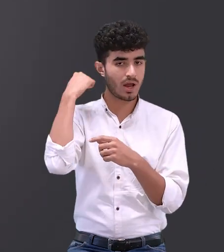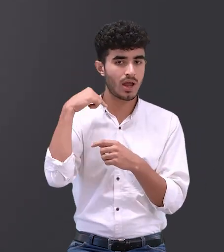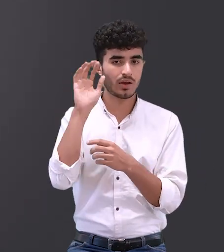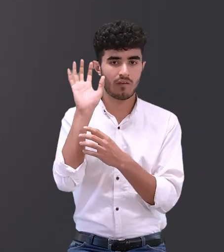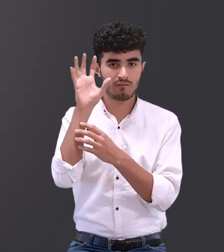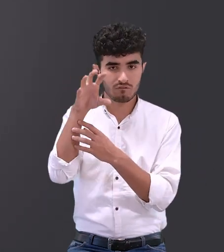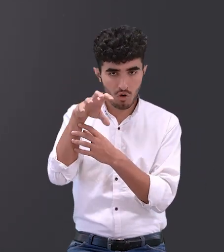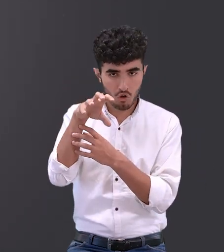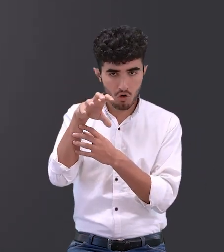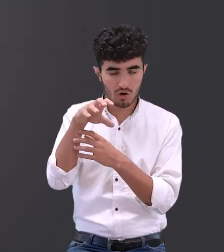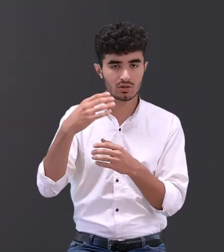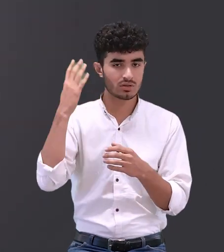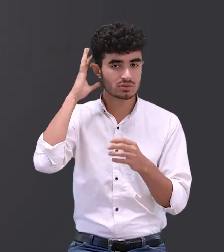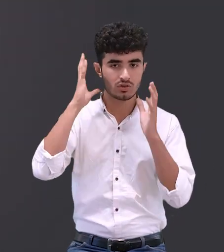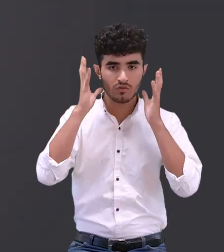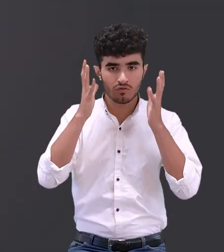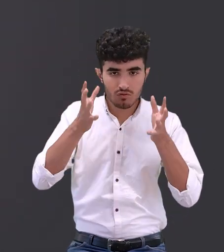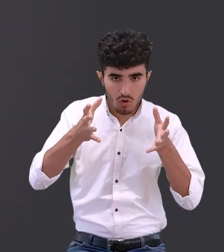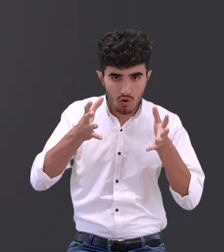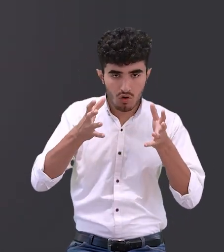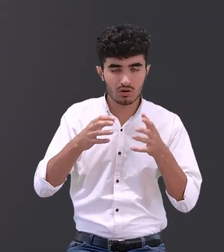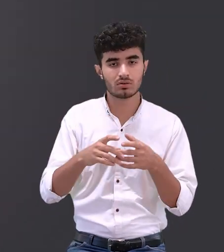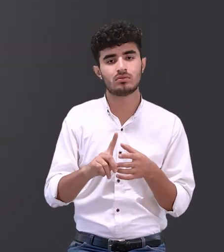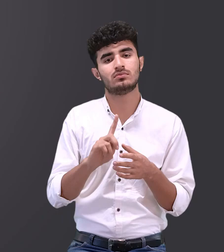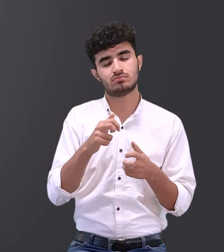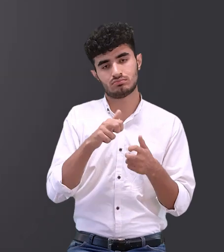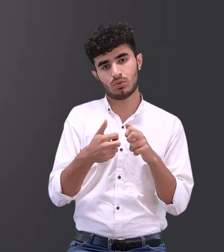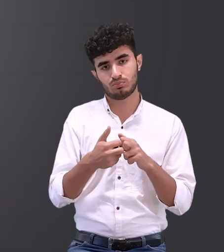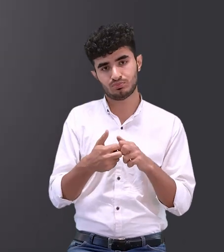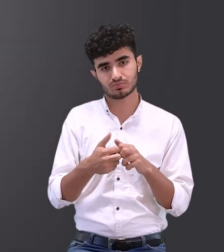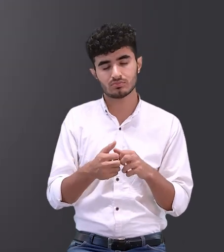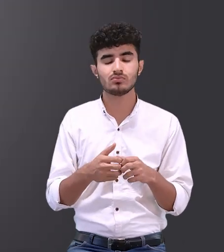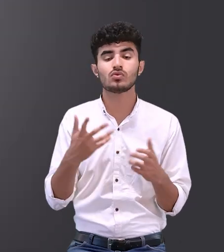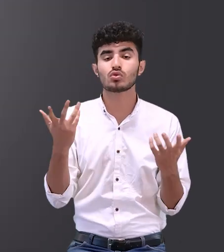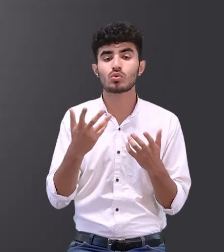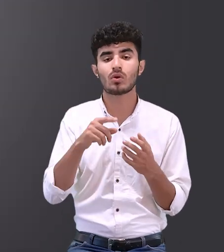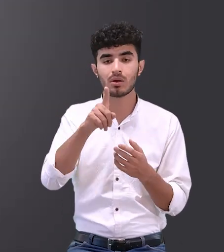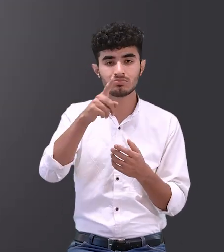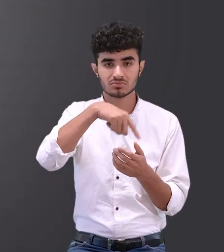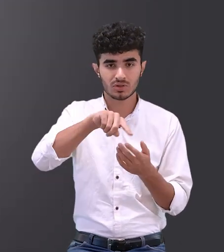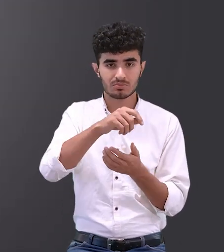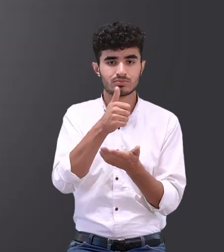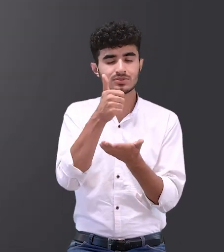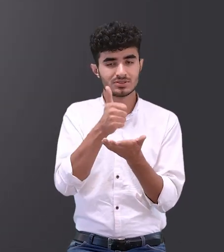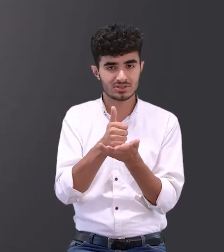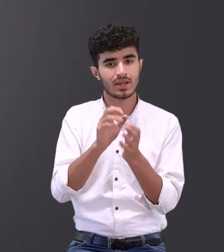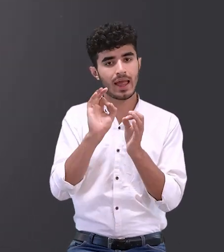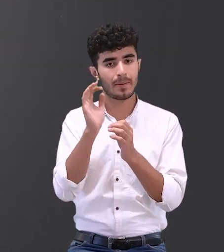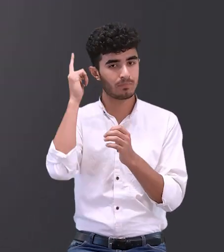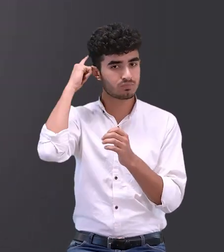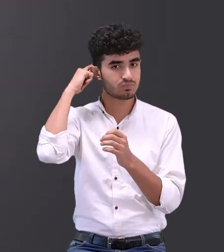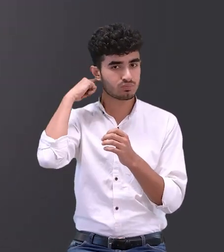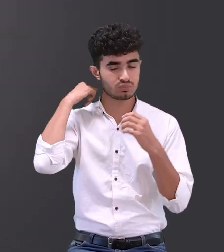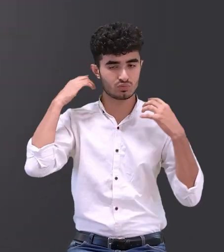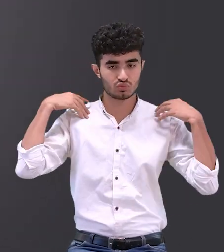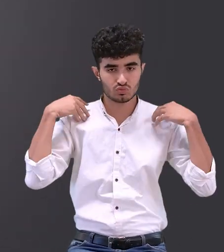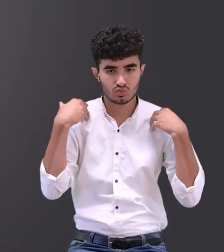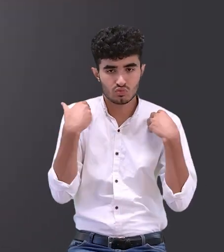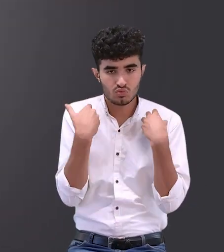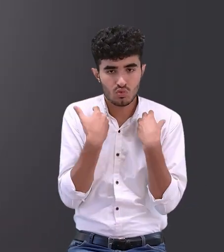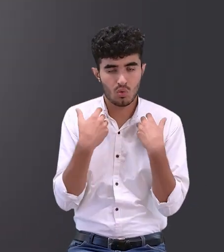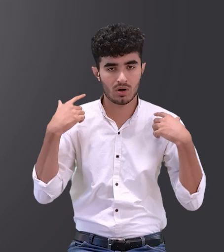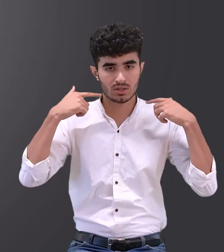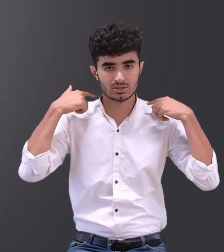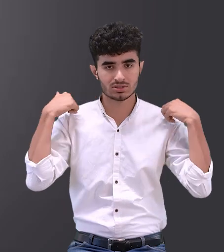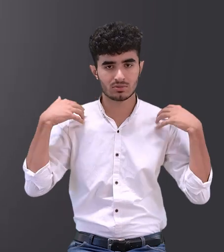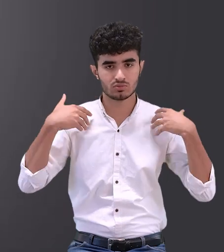cage. Let's talk about this first. So because you're sitting in a position where you're rounding your shoulders so much over